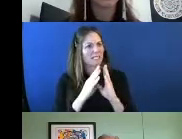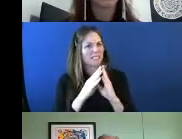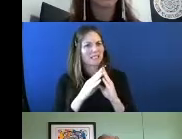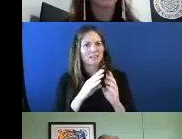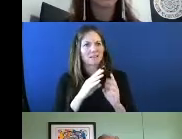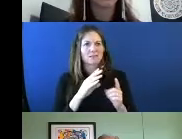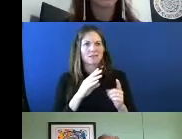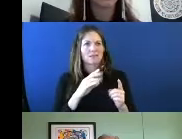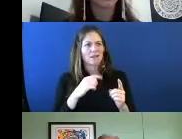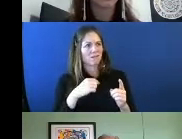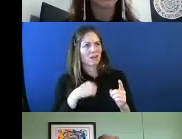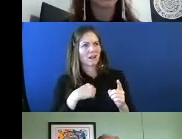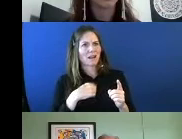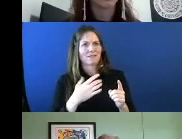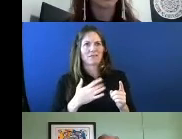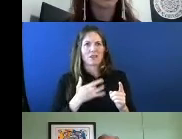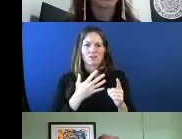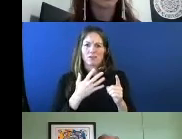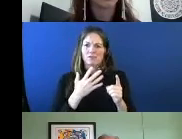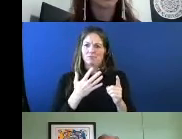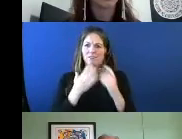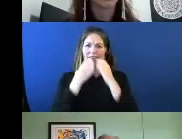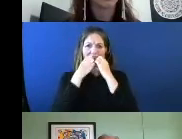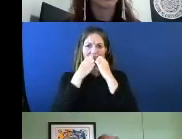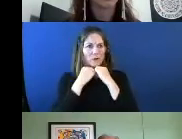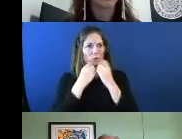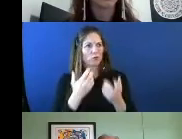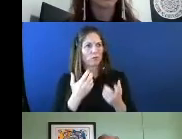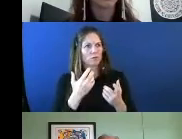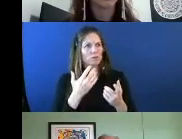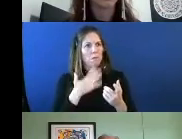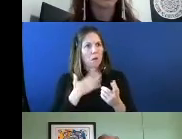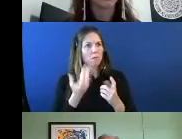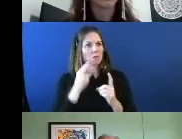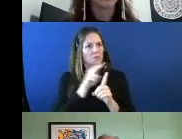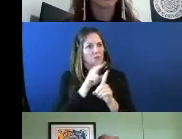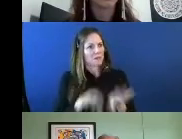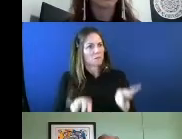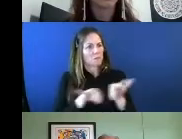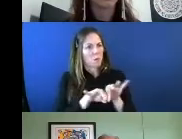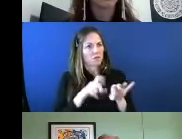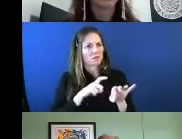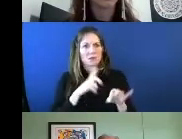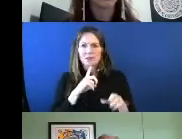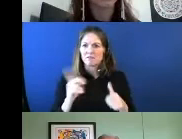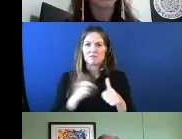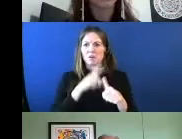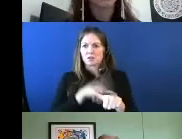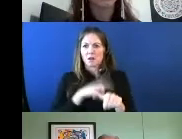that everyone actually wanted to hear what she had to say, and that everyone